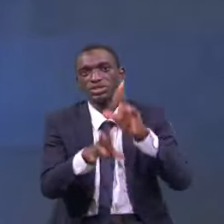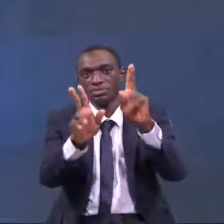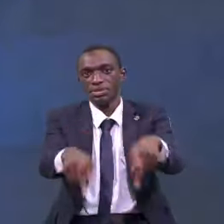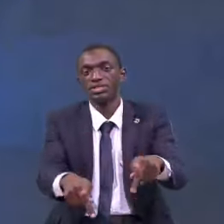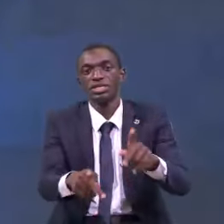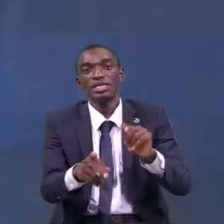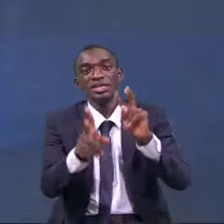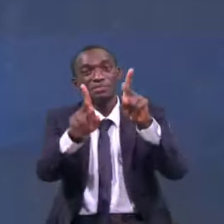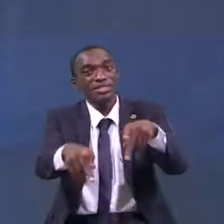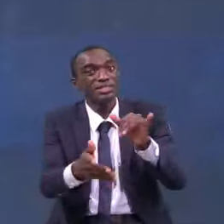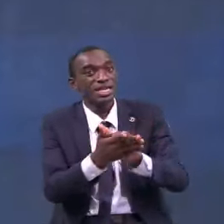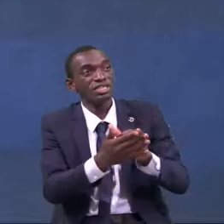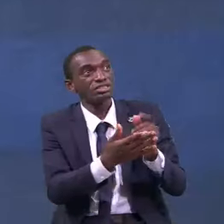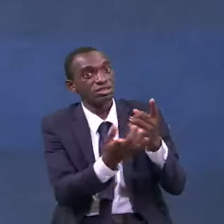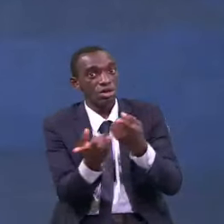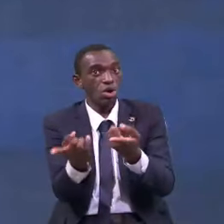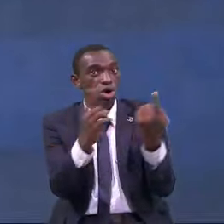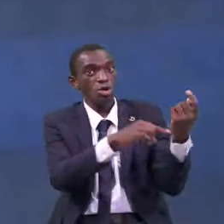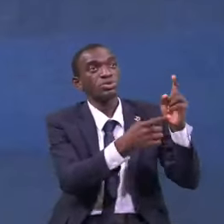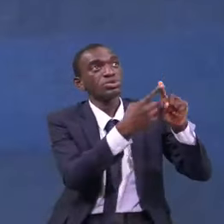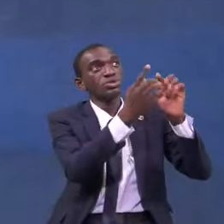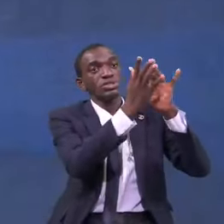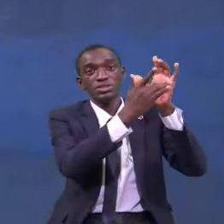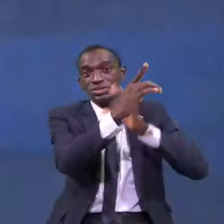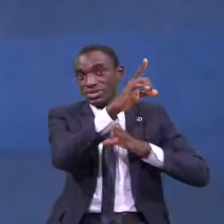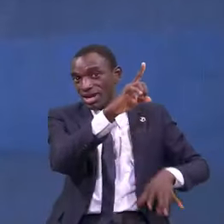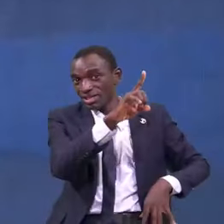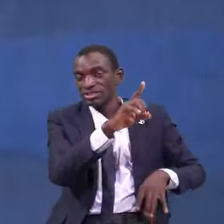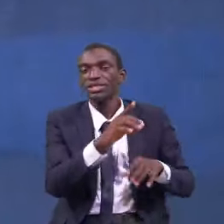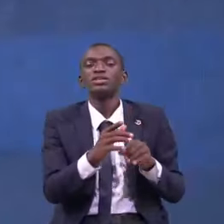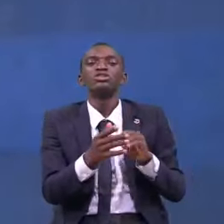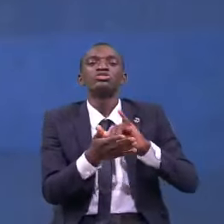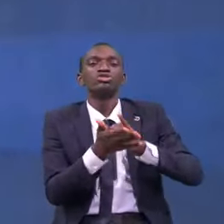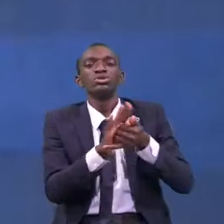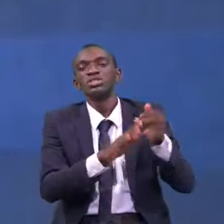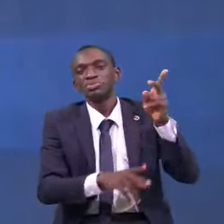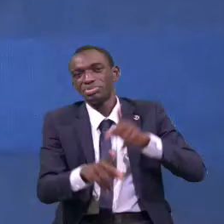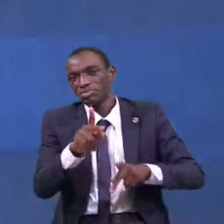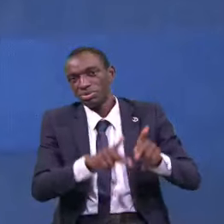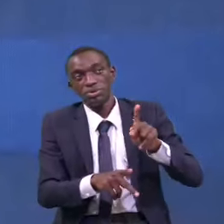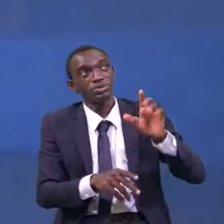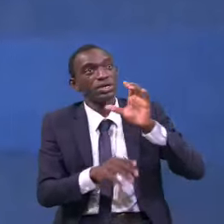him. Those are the people Christ touches.